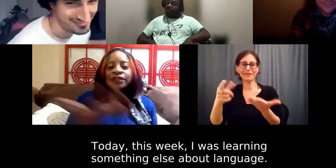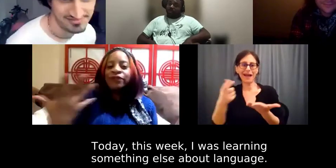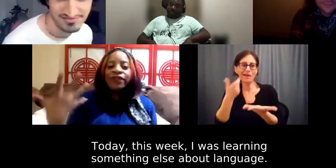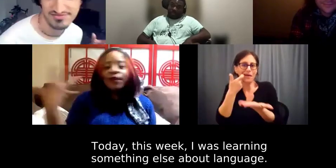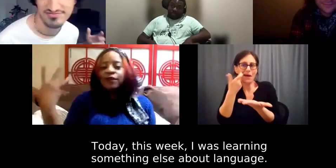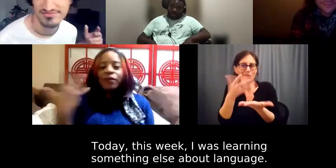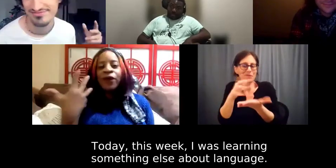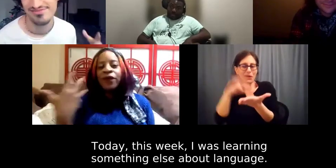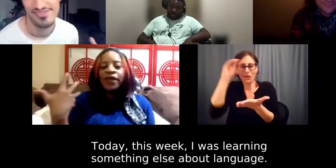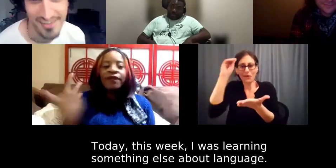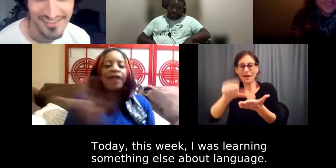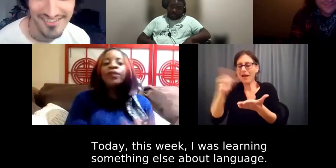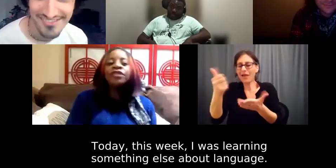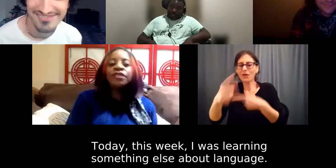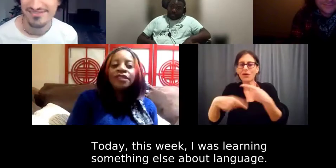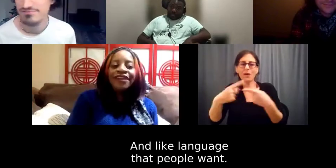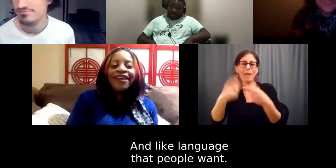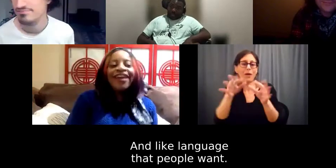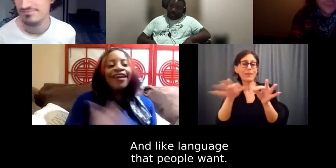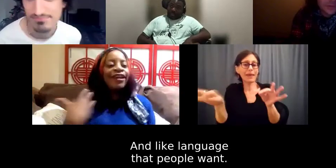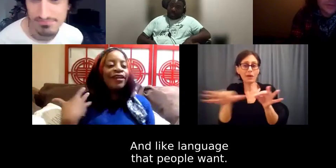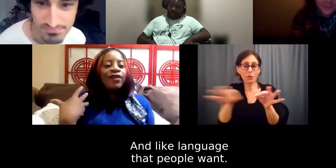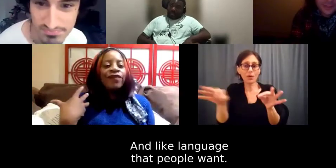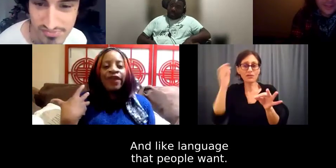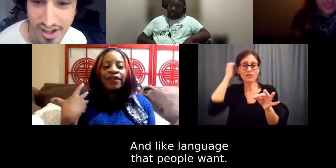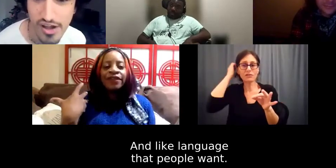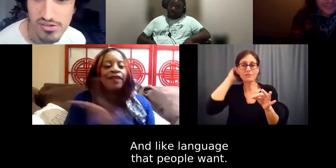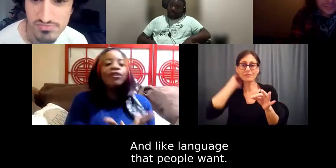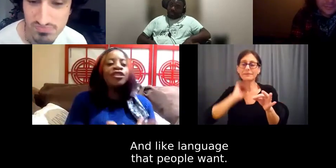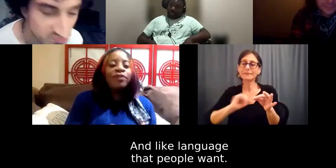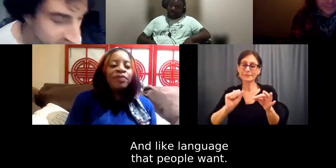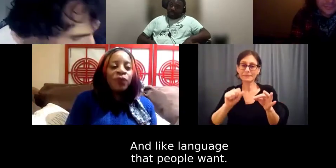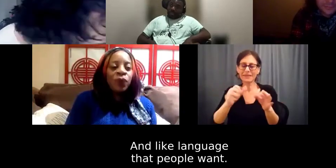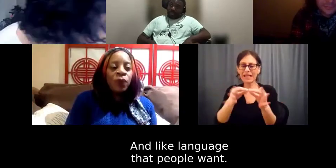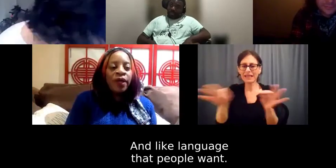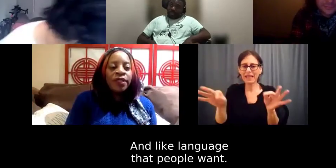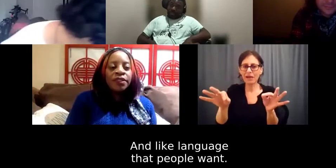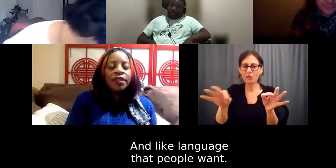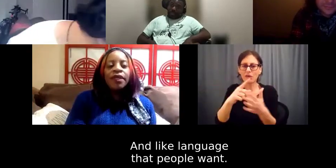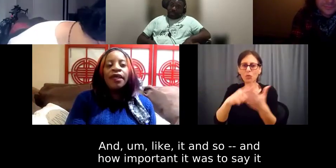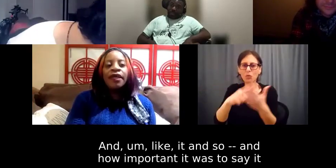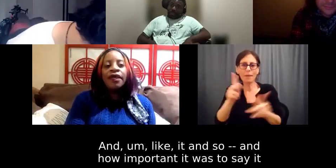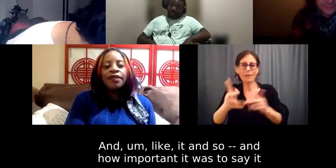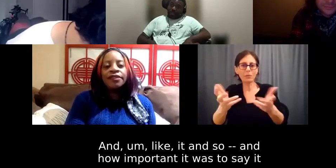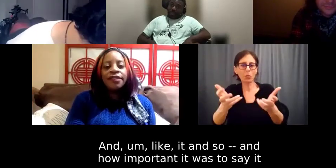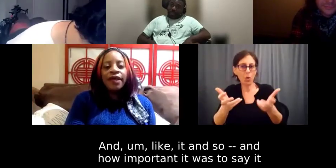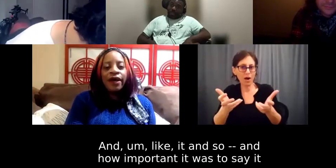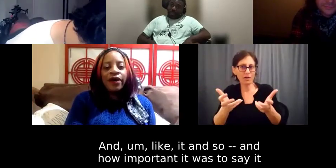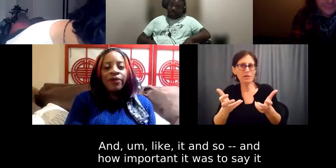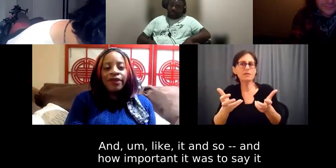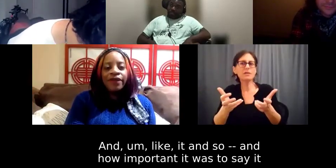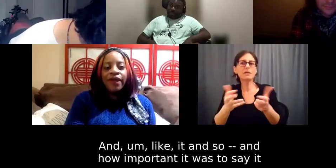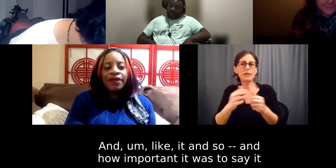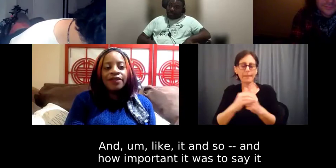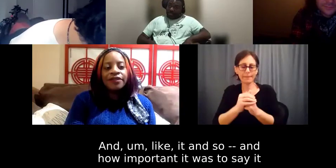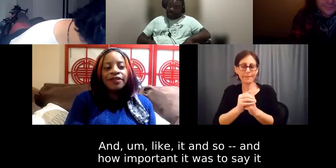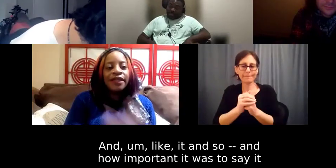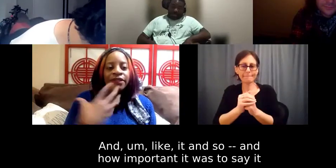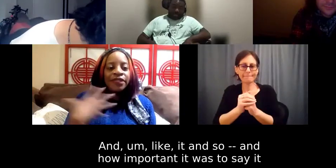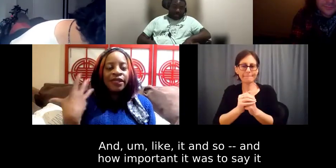learning something else about like language, and Sure, yeah. like language that people want, and